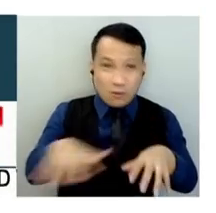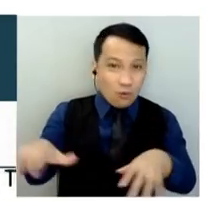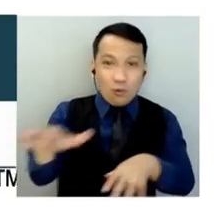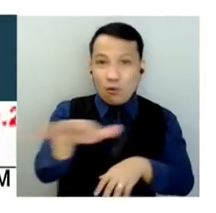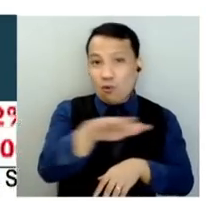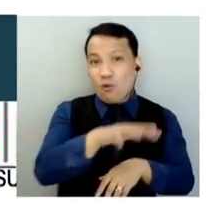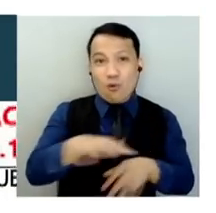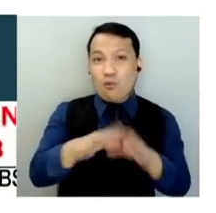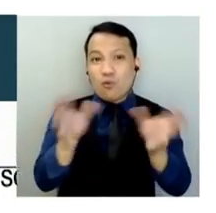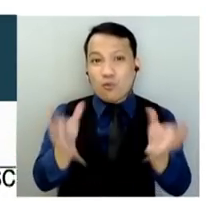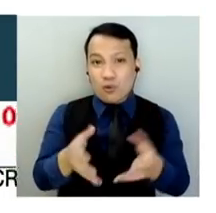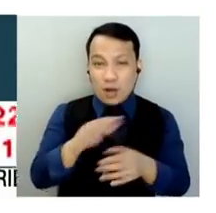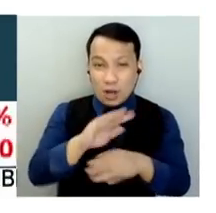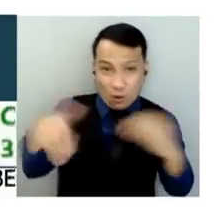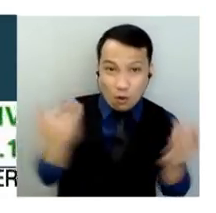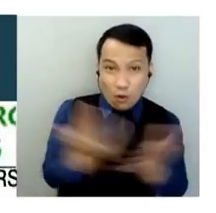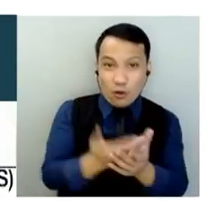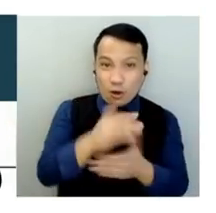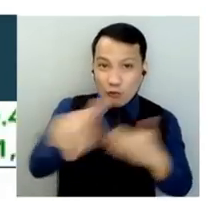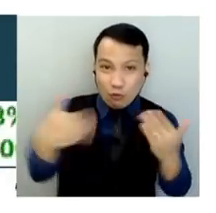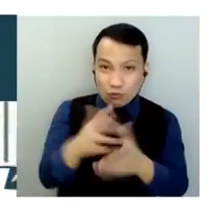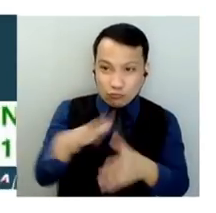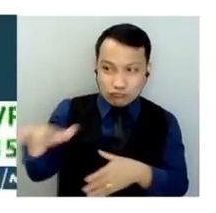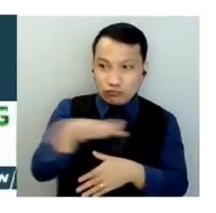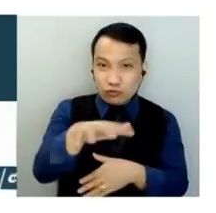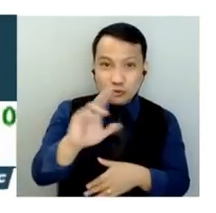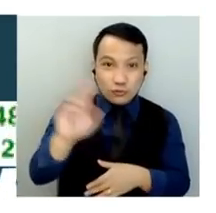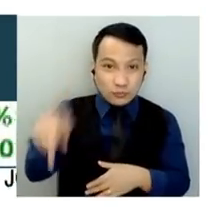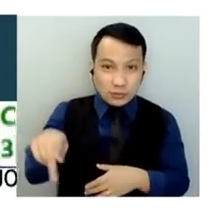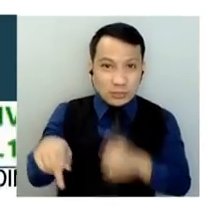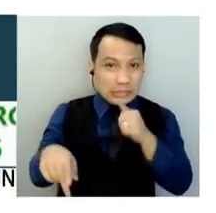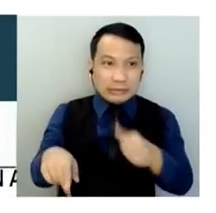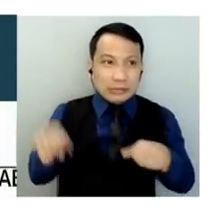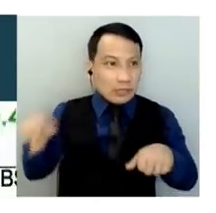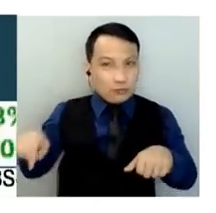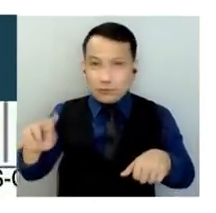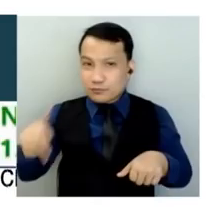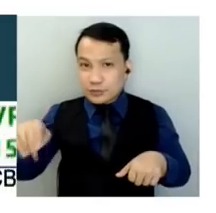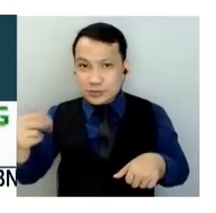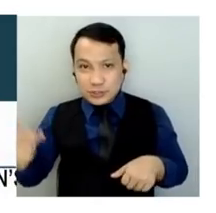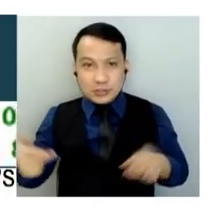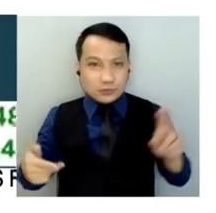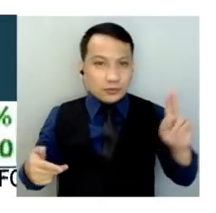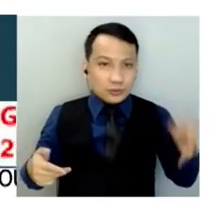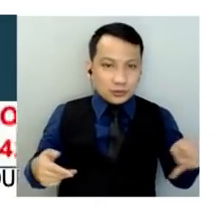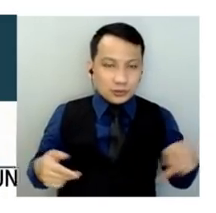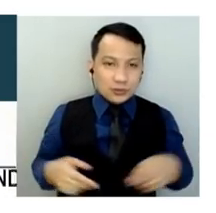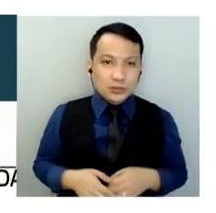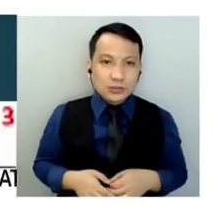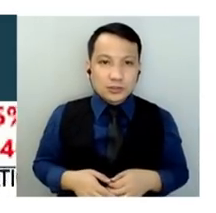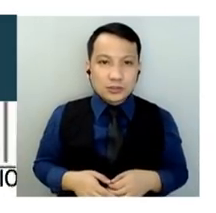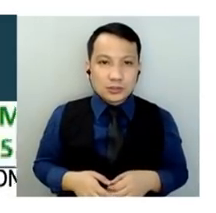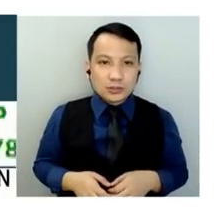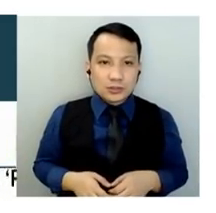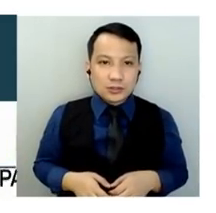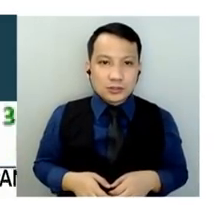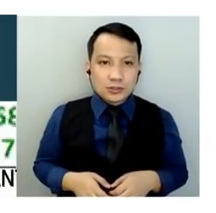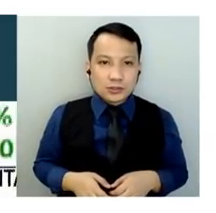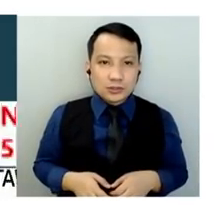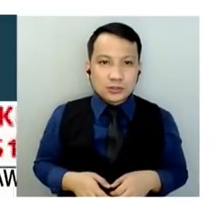when you look at the budget in its entirety, not just for PGH, not just for. I know